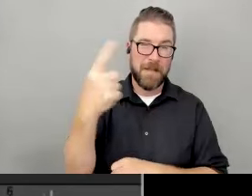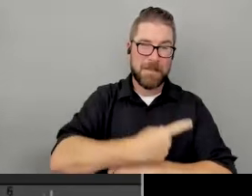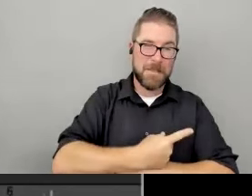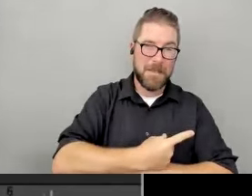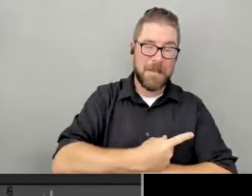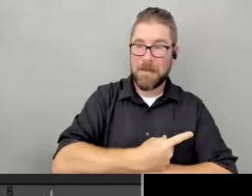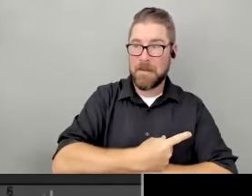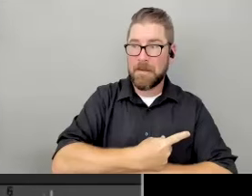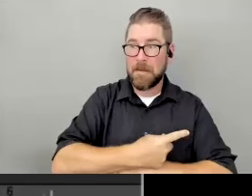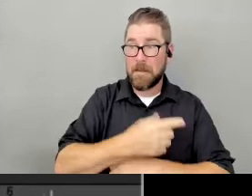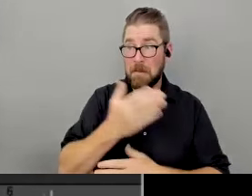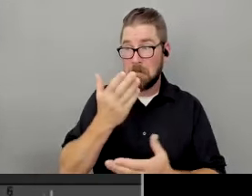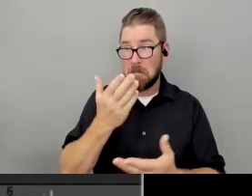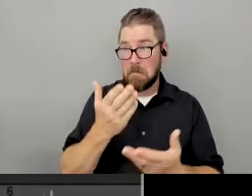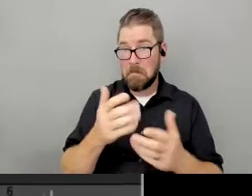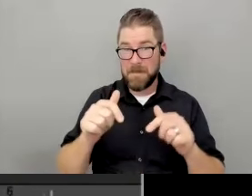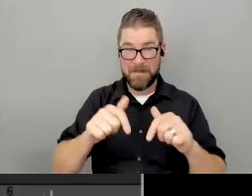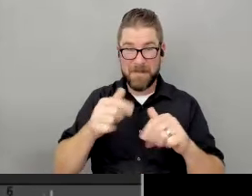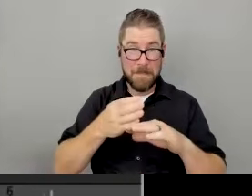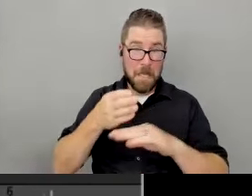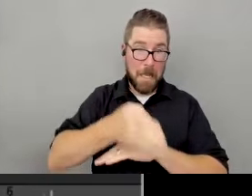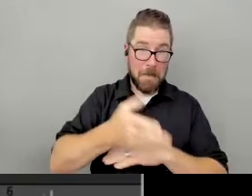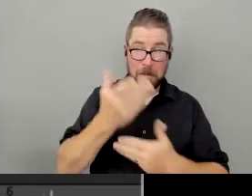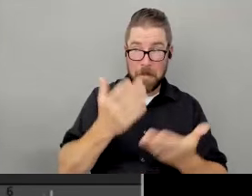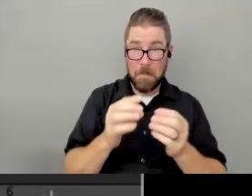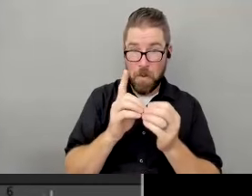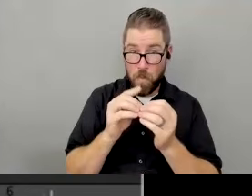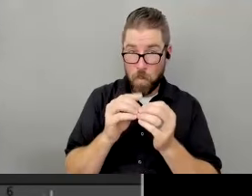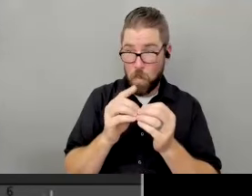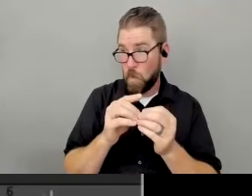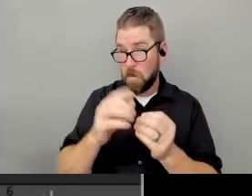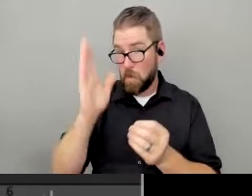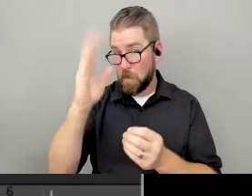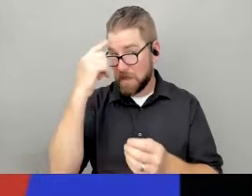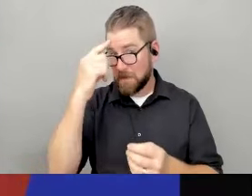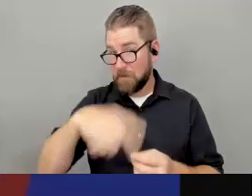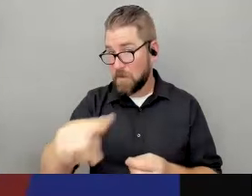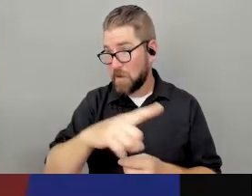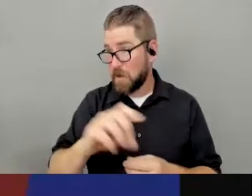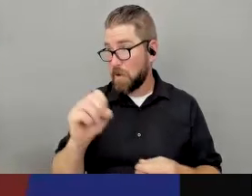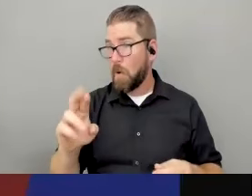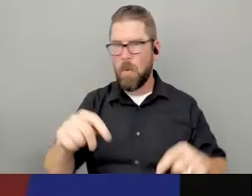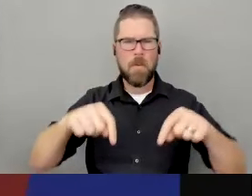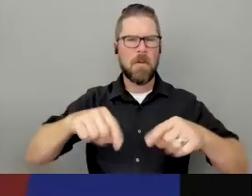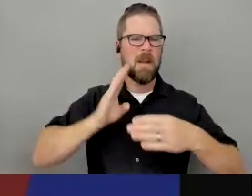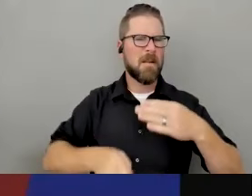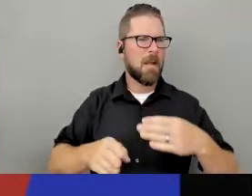only one more presentation for people after this. Or is this the end for people?